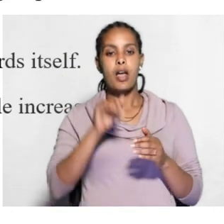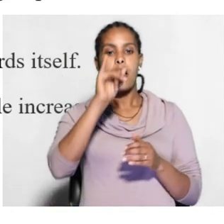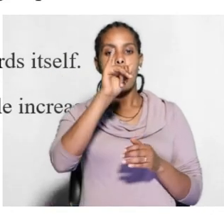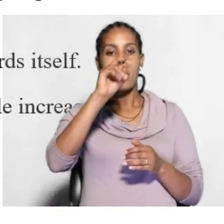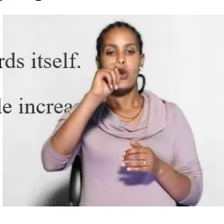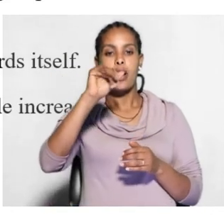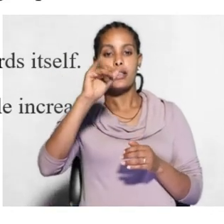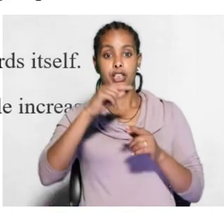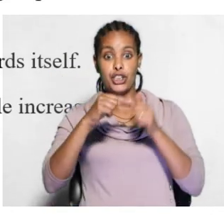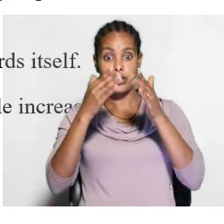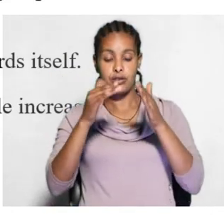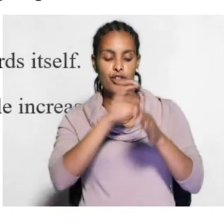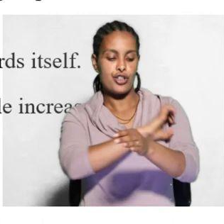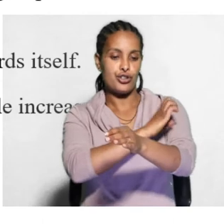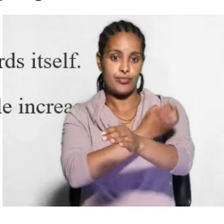Ionization energy.